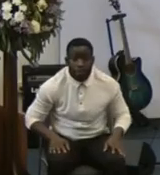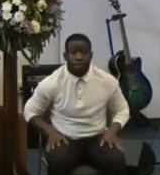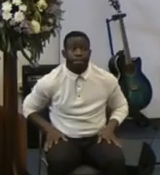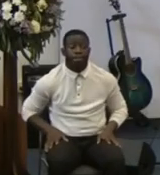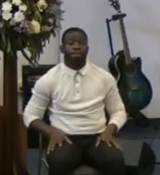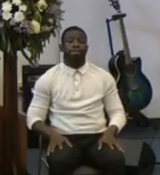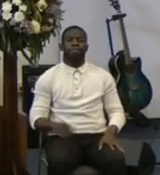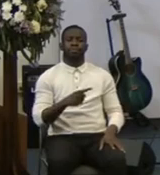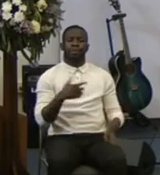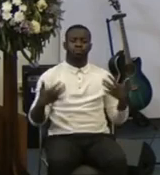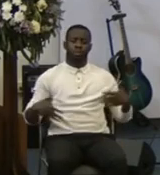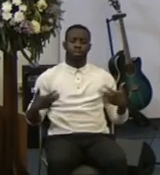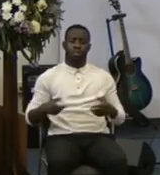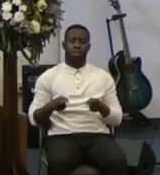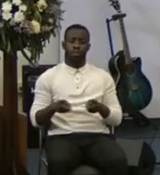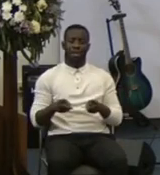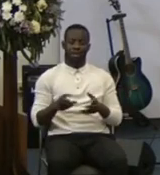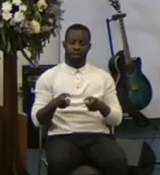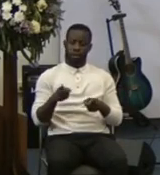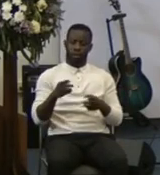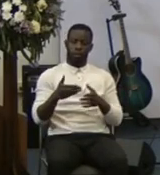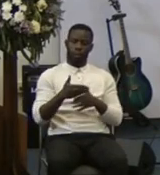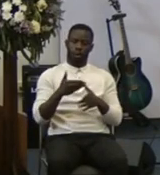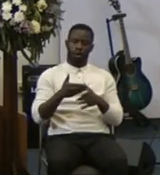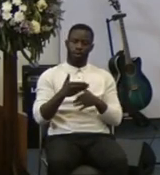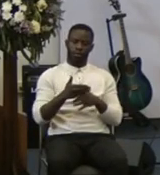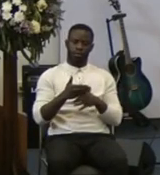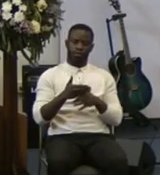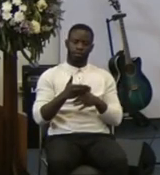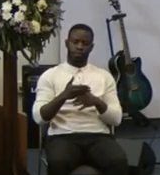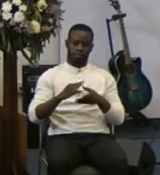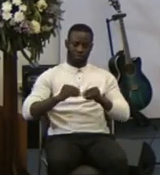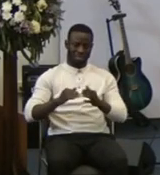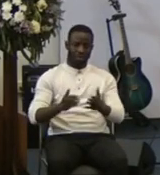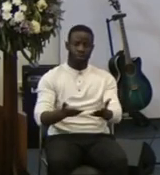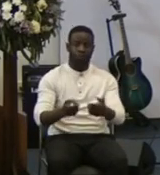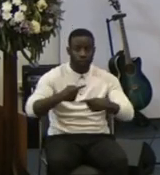I think it's incredible the way God works and puts these services together.